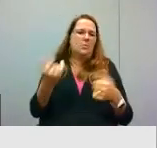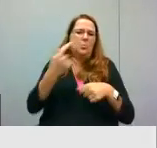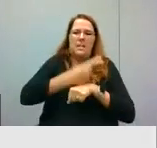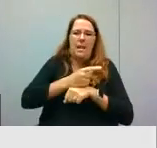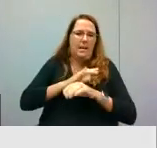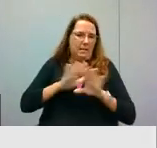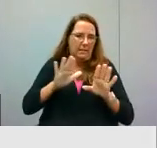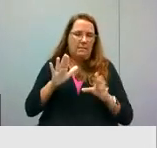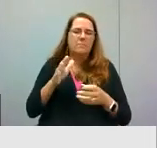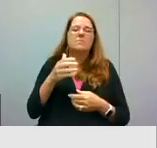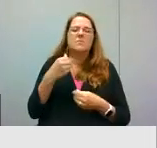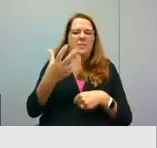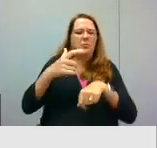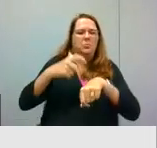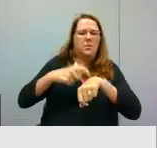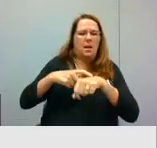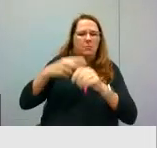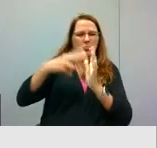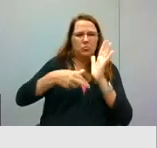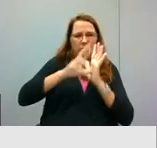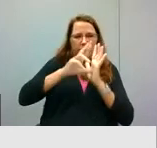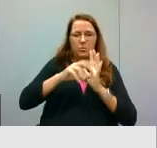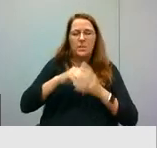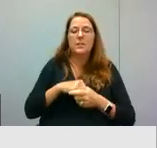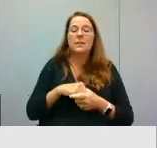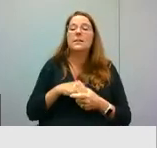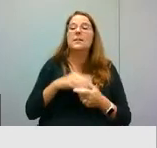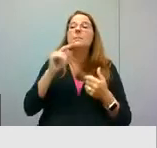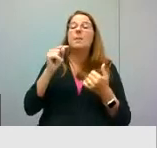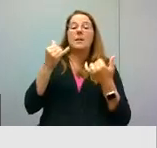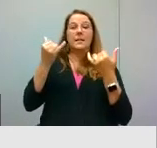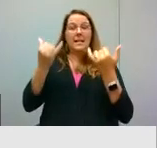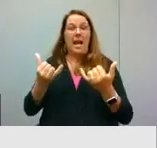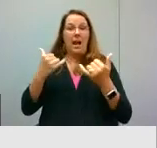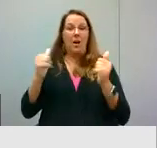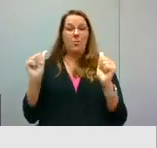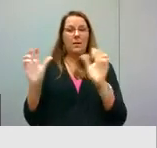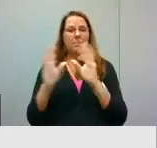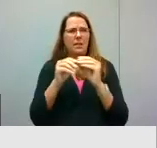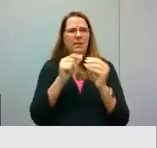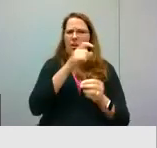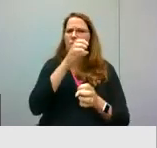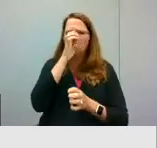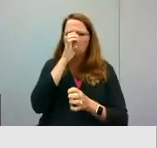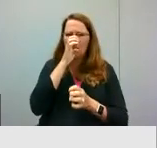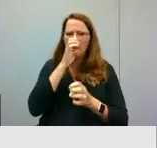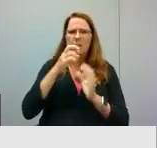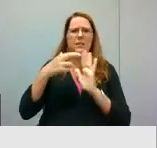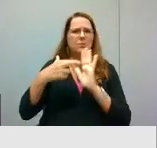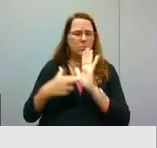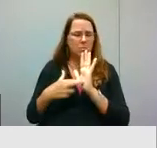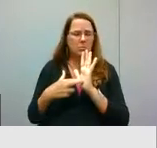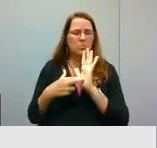is why when we're allowed to meet now, and they are very strict rules.